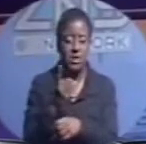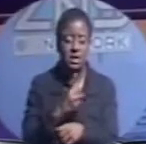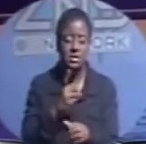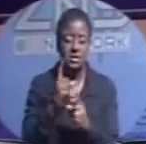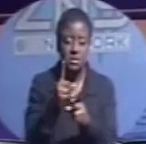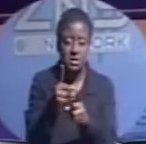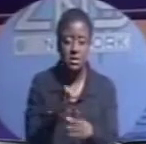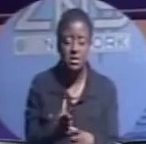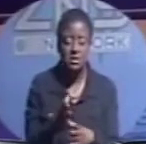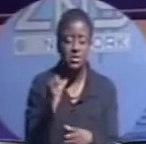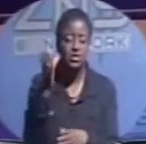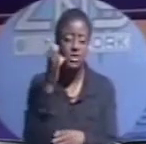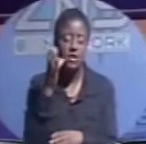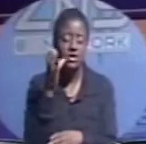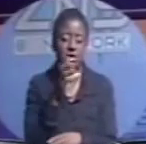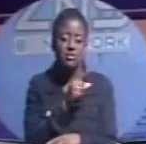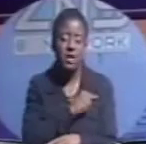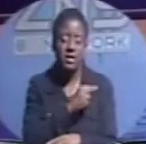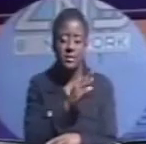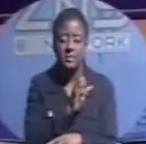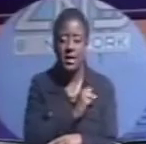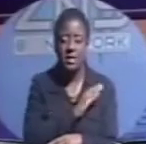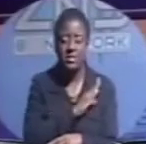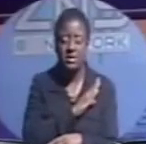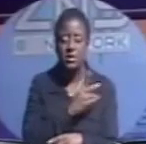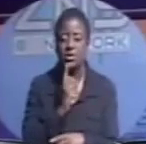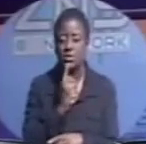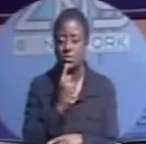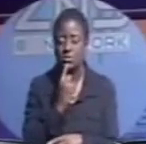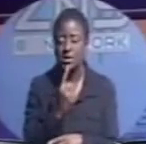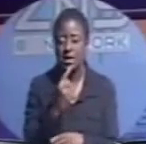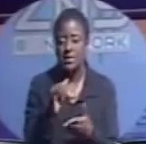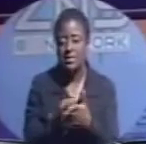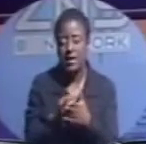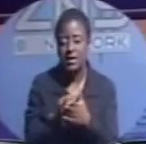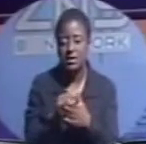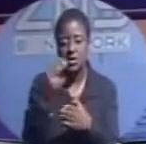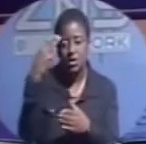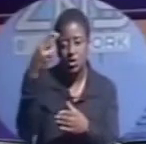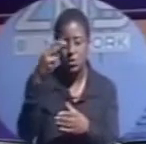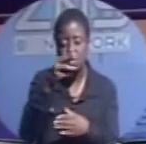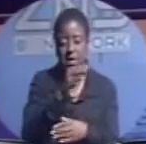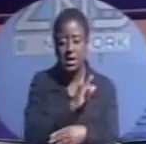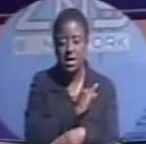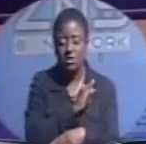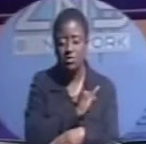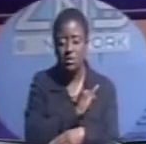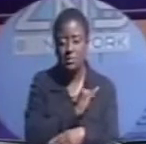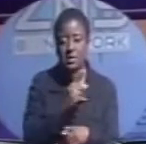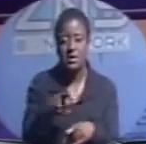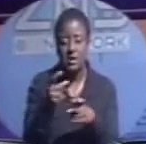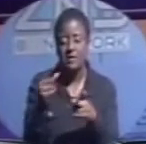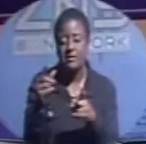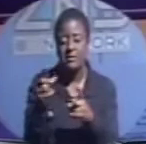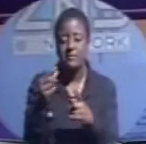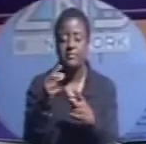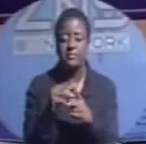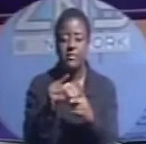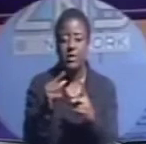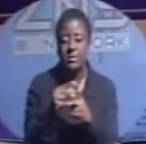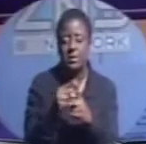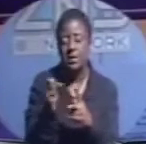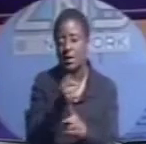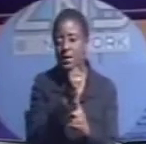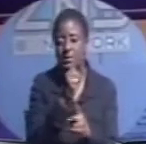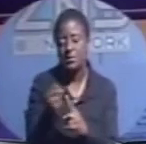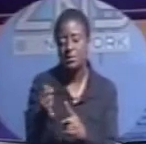verbal abuse from the then Prime Minister, the Right Honorable Hubert Ingram, end quote. The PLP said Dr. Hewitt Minnis did not think it